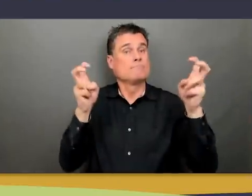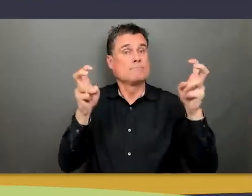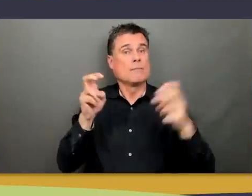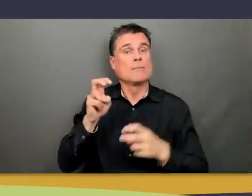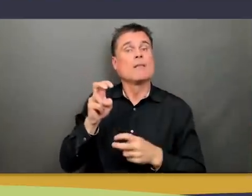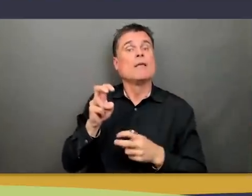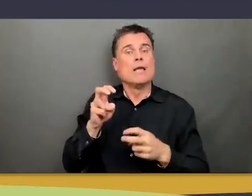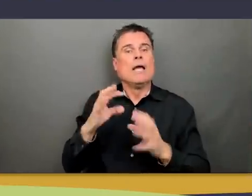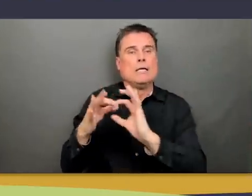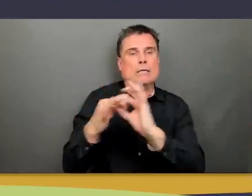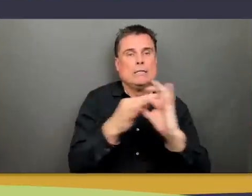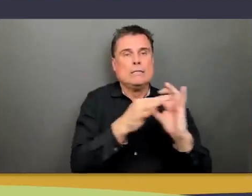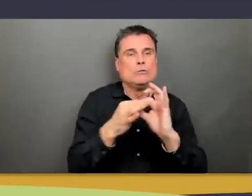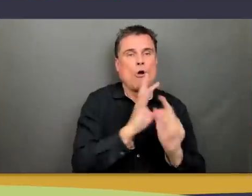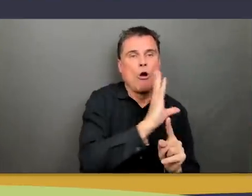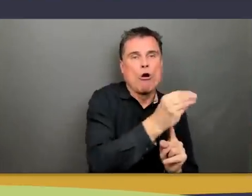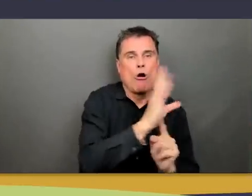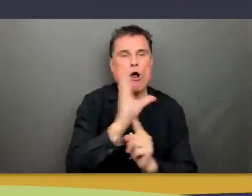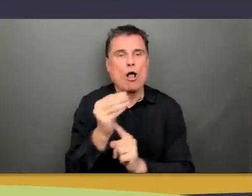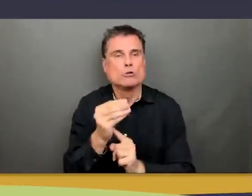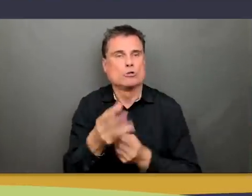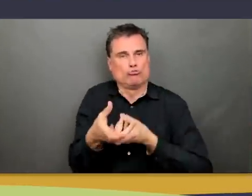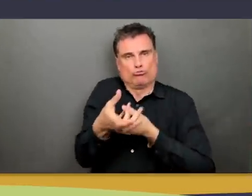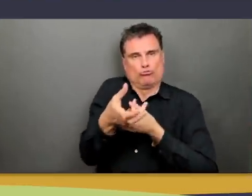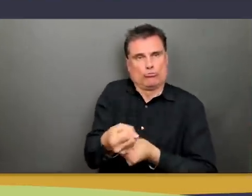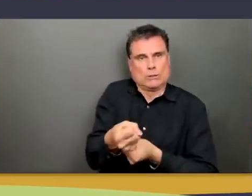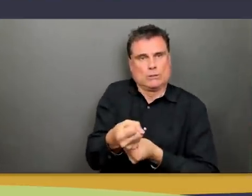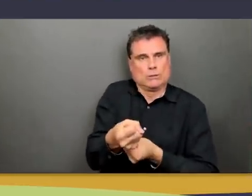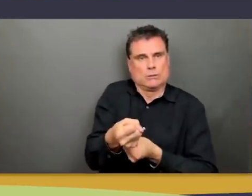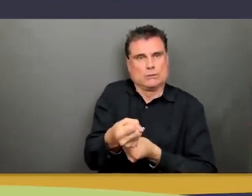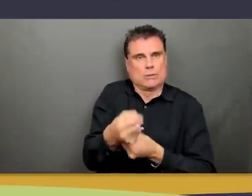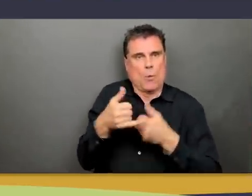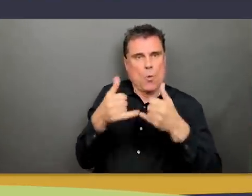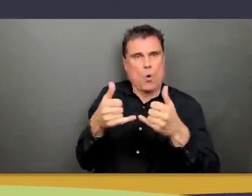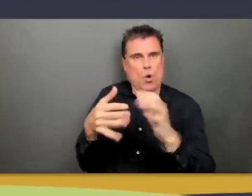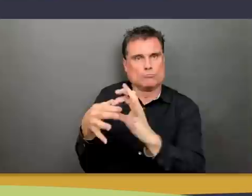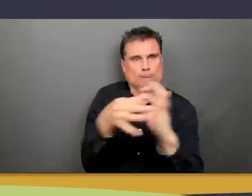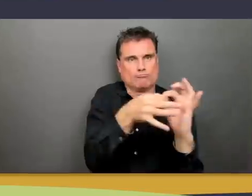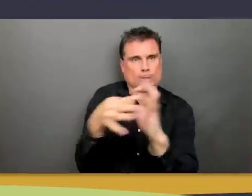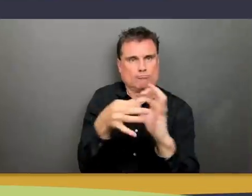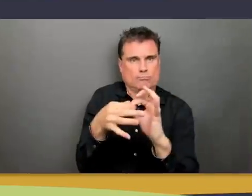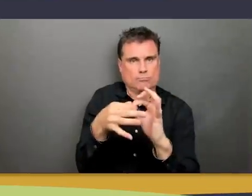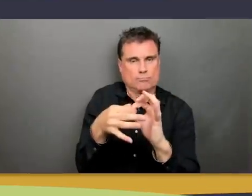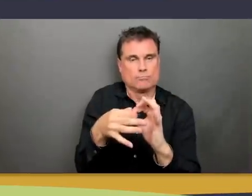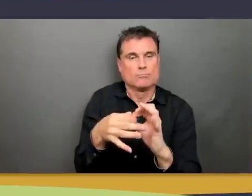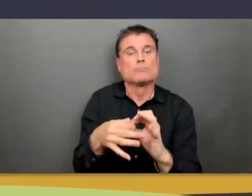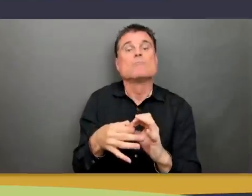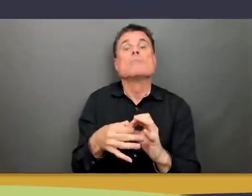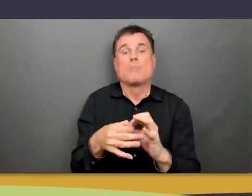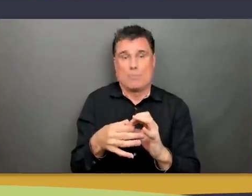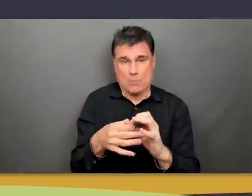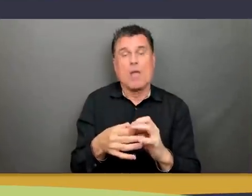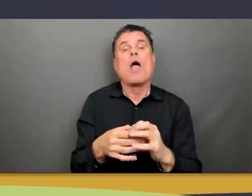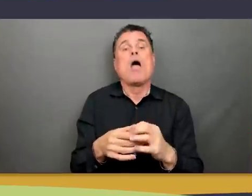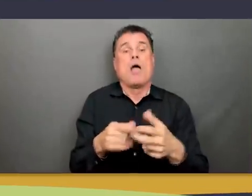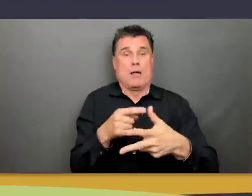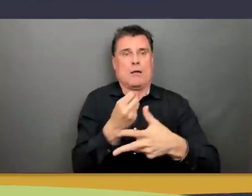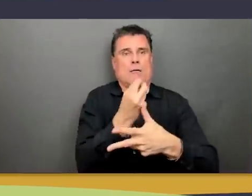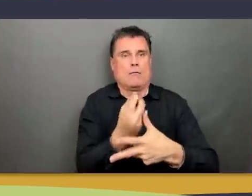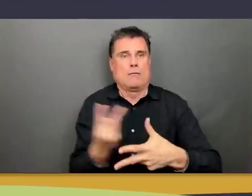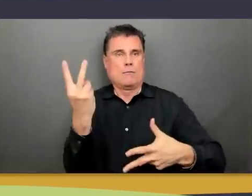Trust. There are two recipients of this award, which is provided to